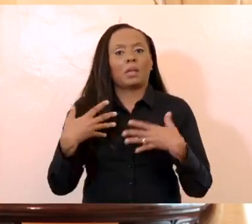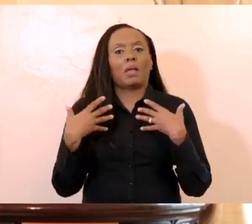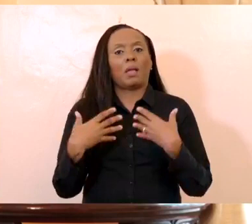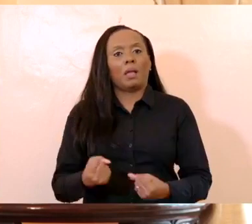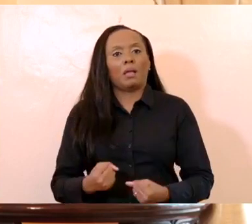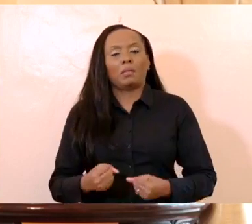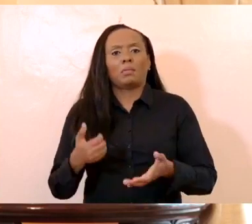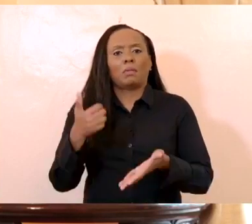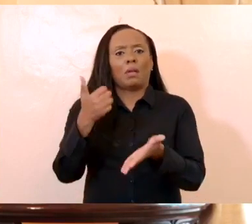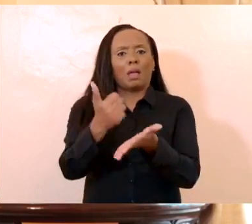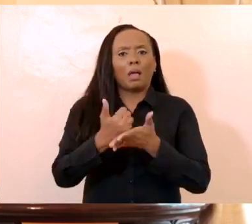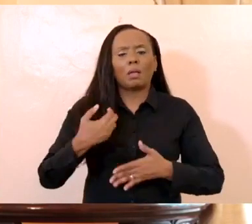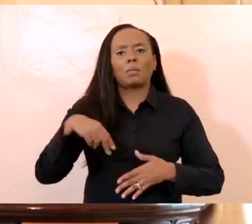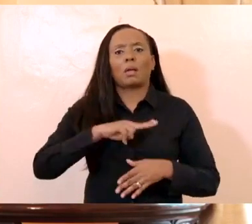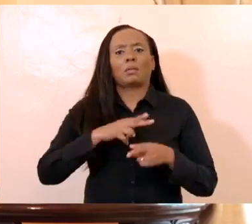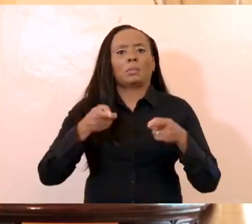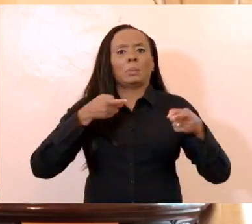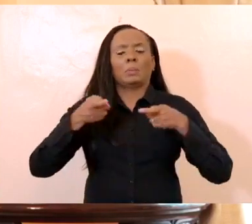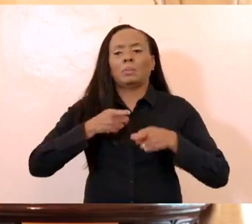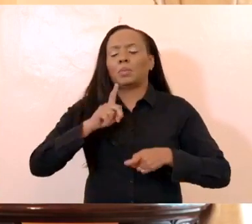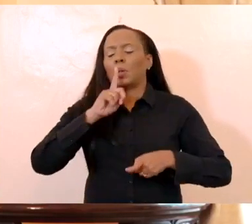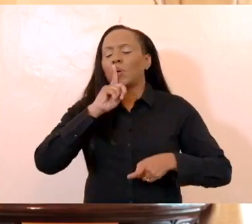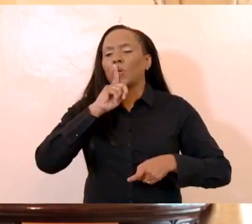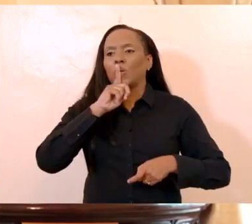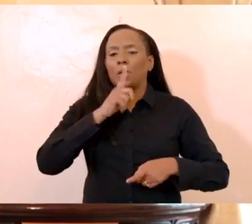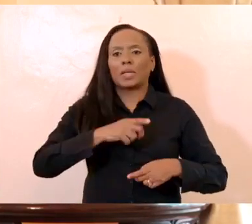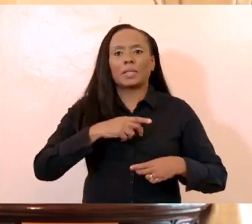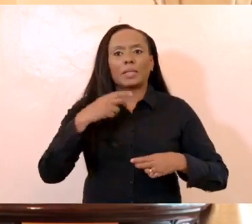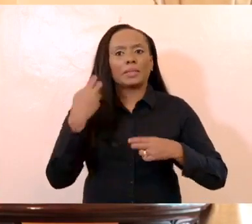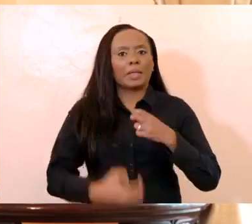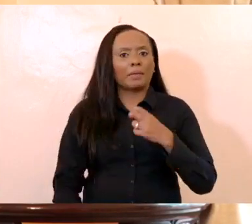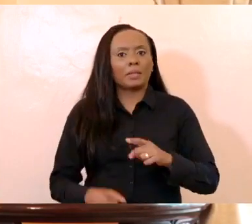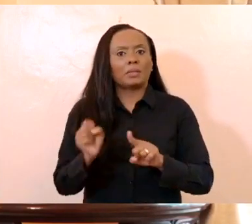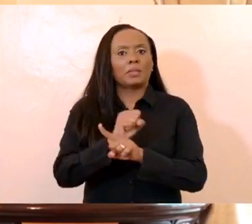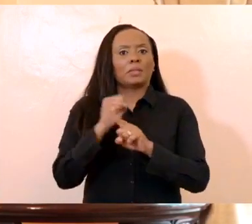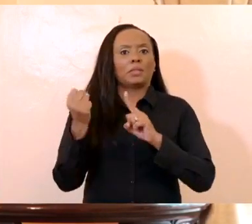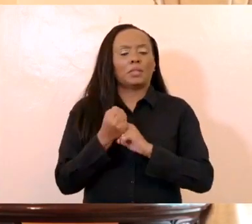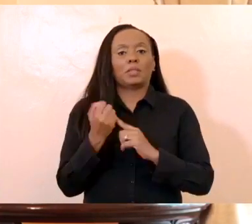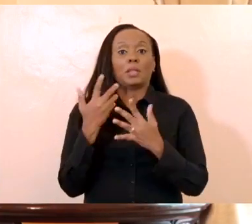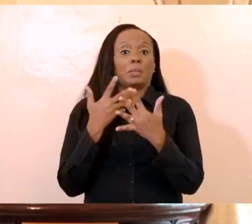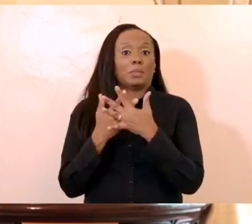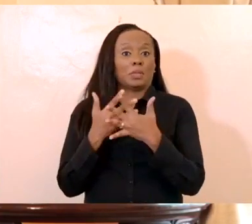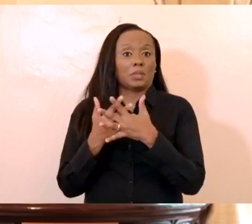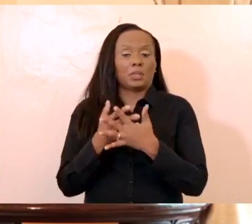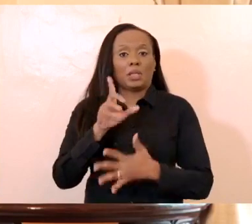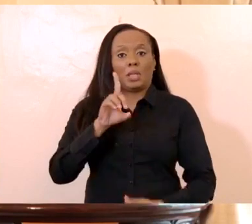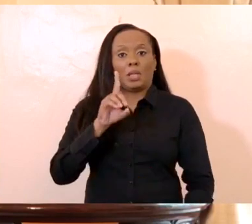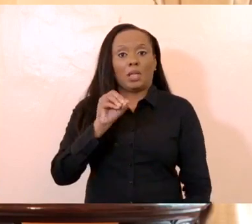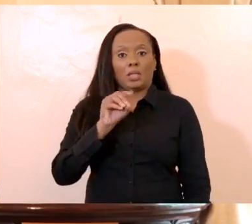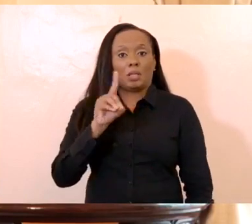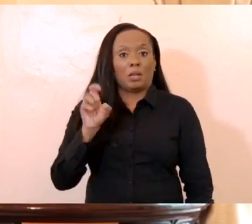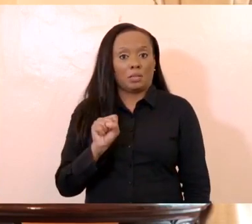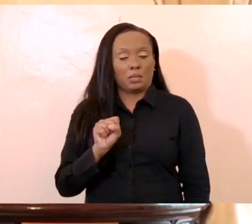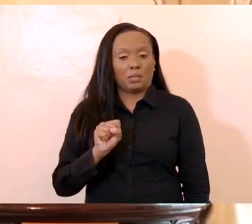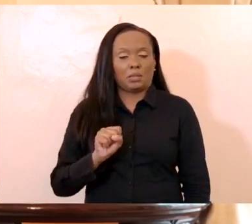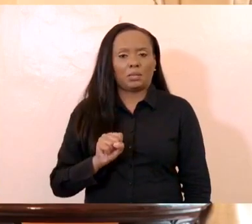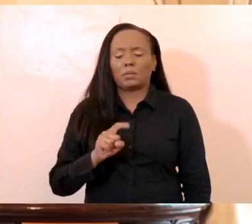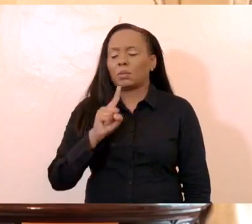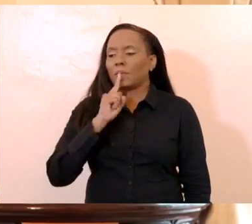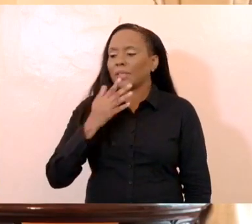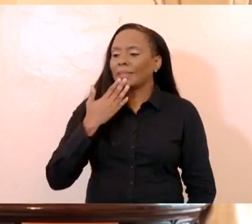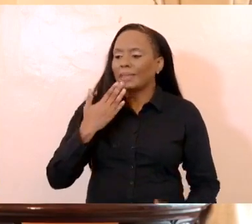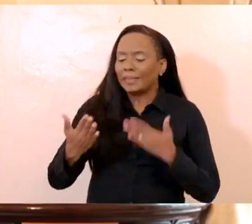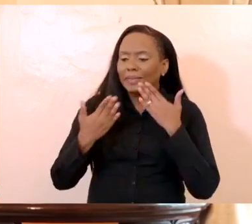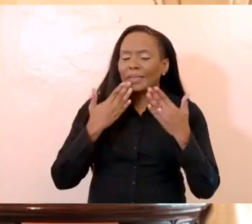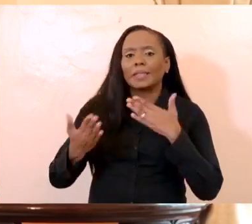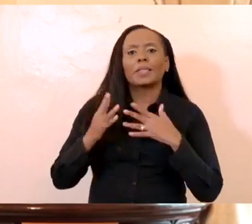to manage what was a very testing and trying situation at Her Majesty's Prison Dodds. I want to commend those from the Ministry of